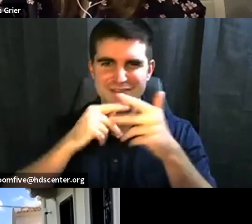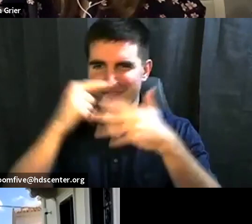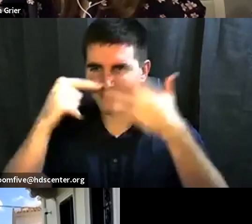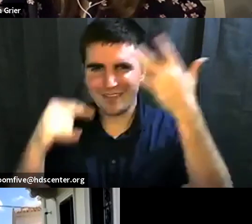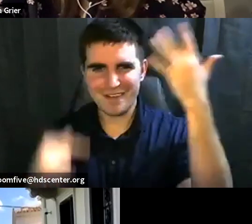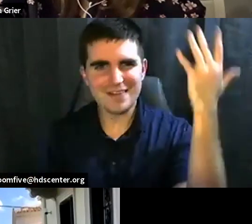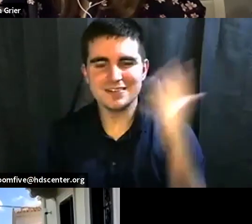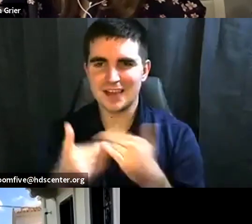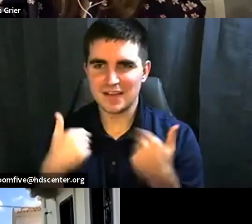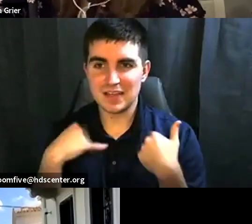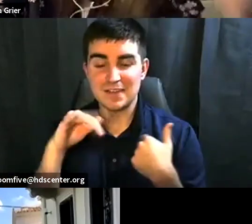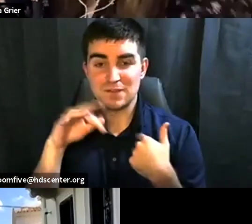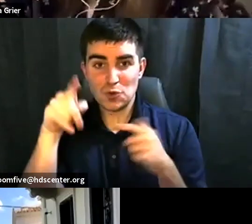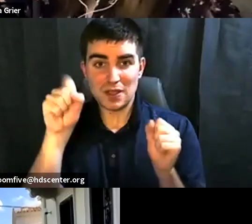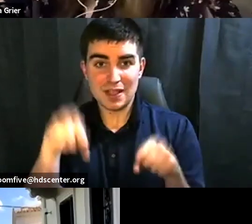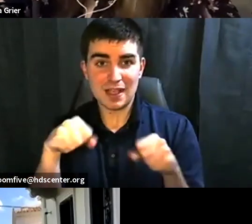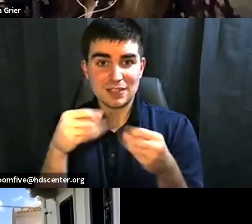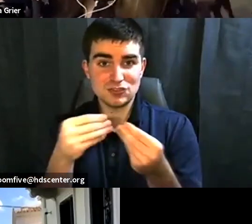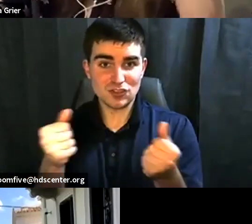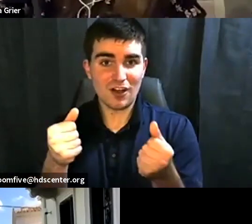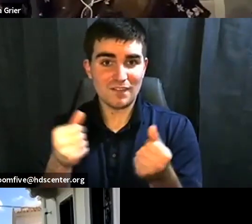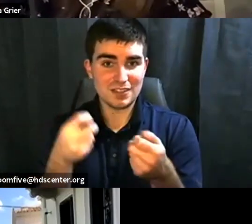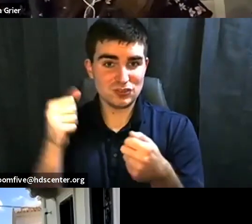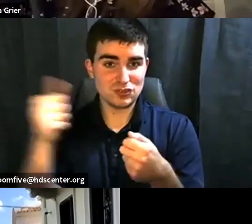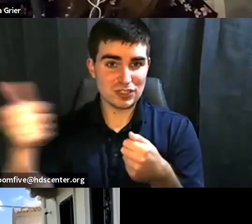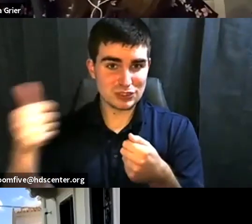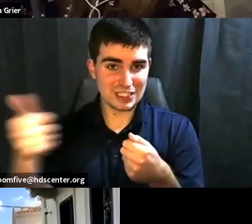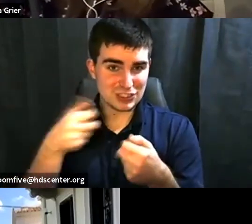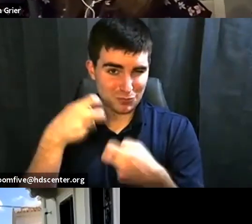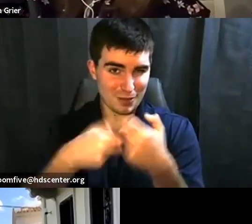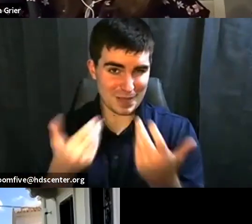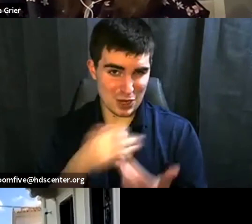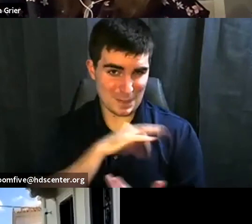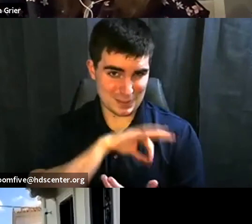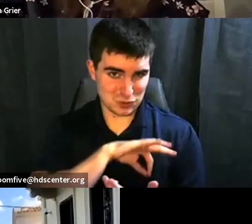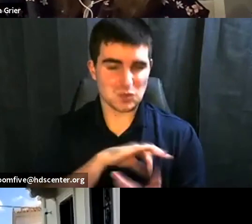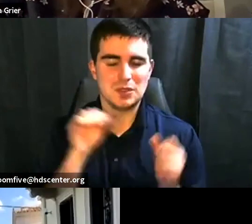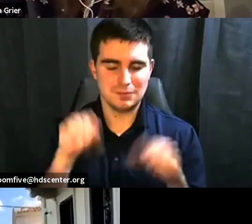say to people, if you can solve a transportation problem here in Pittsburgh, you can do it anywhere.